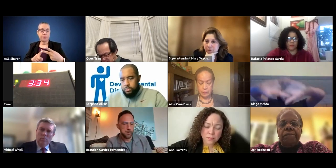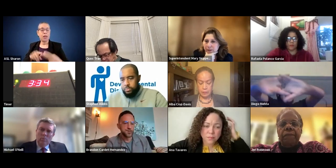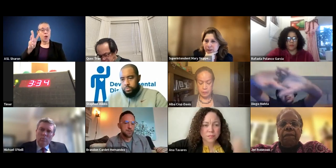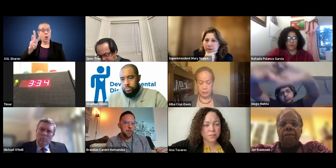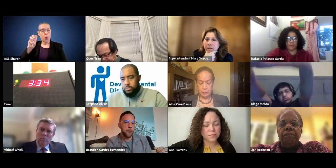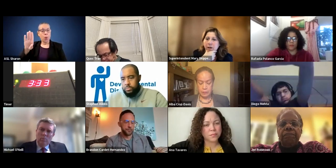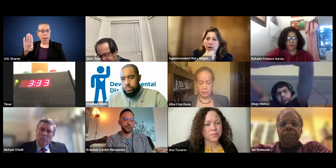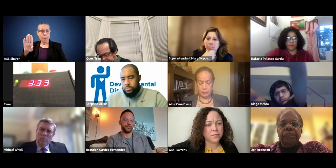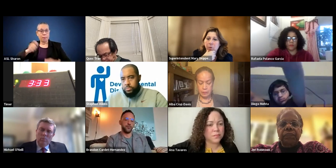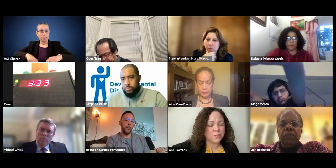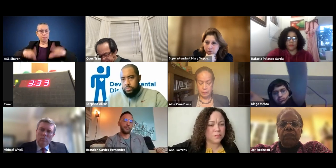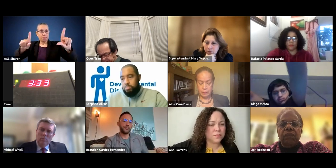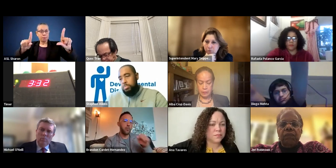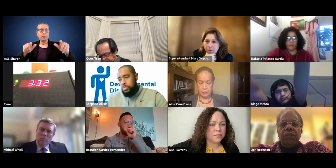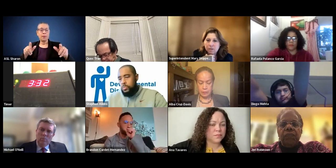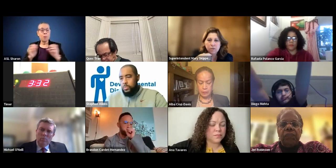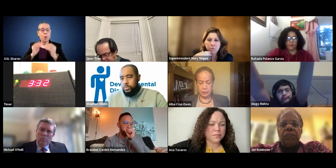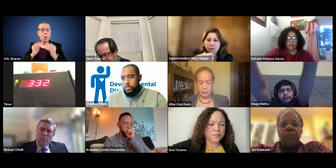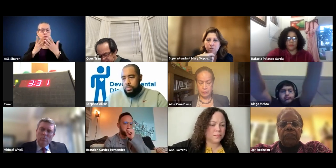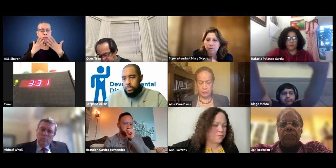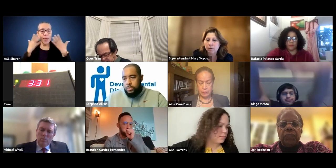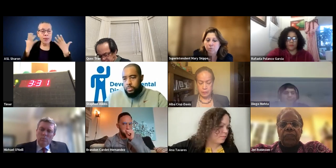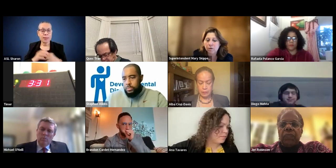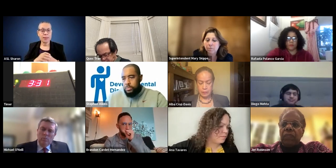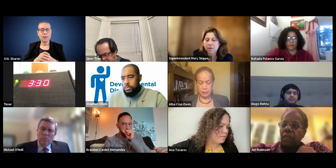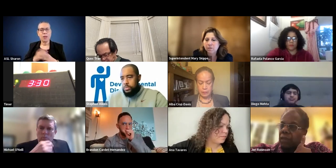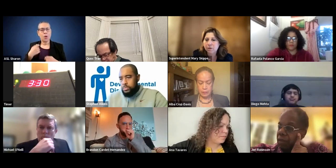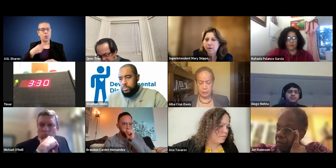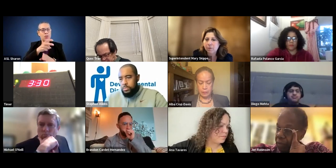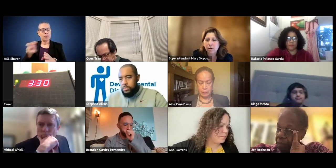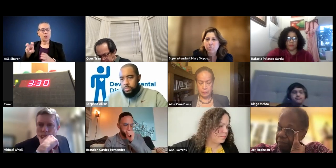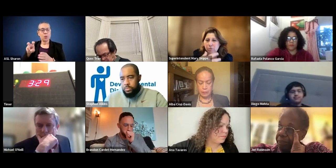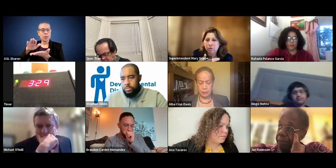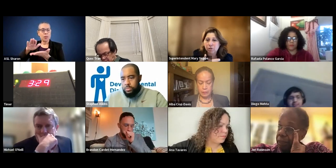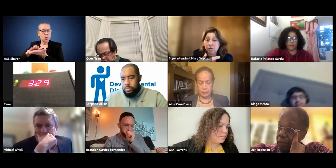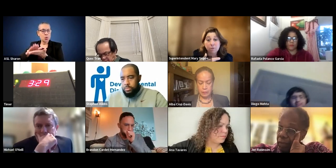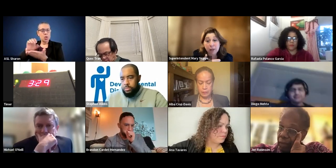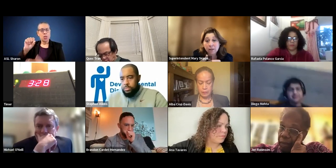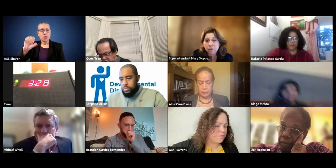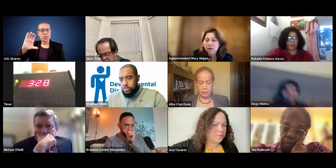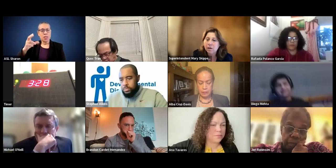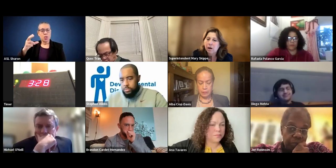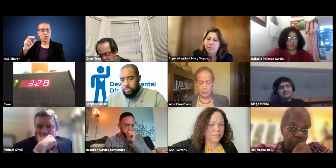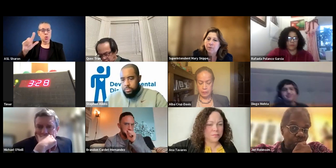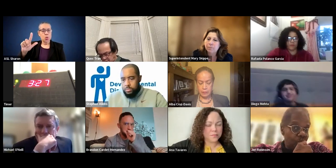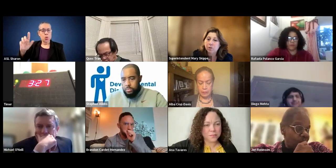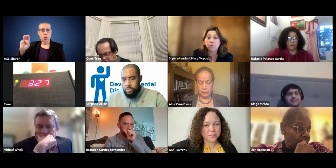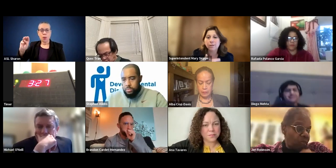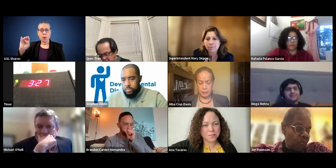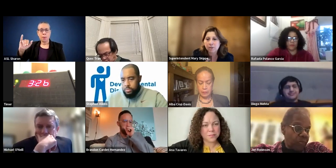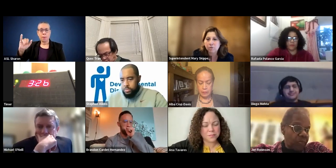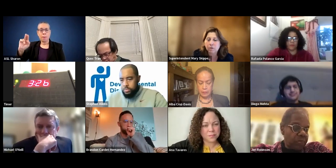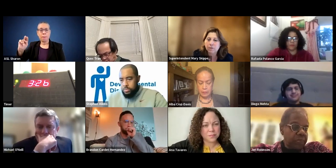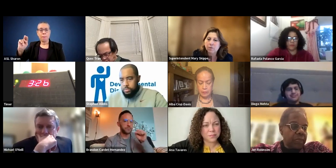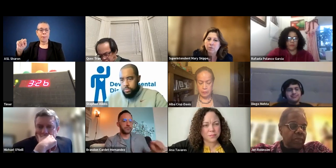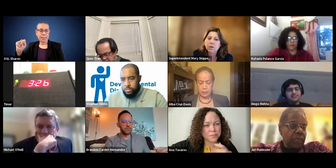you know user-friendly um going with school mint you know we just we were one of the pieces of feedback we got was it was just too complex for families